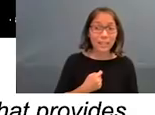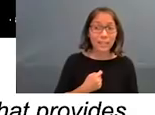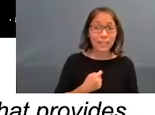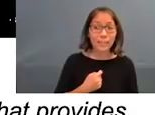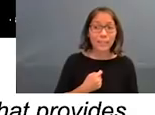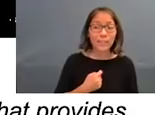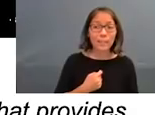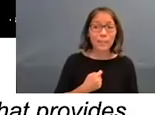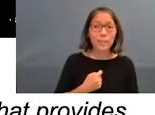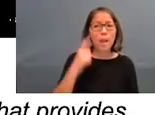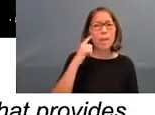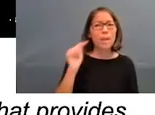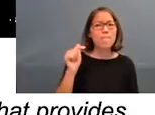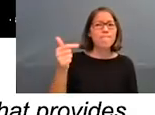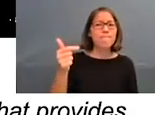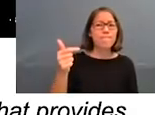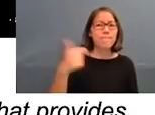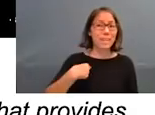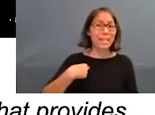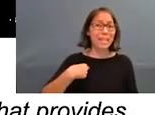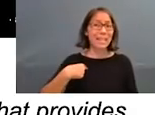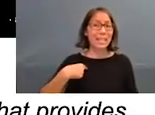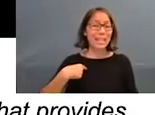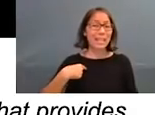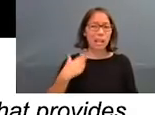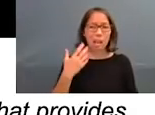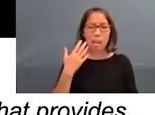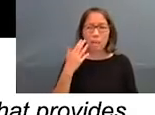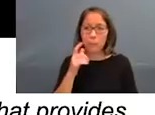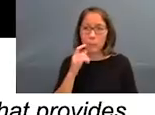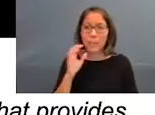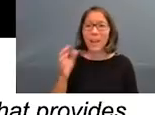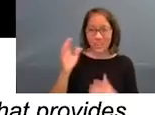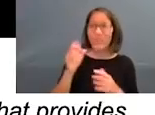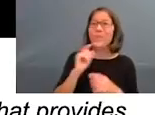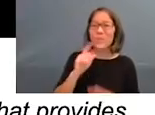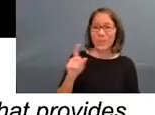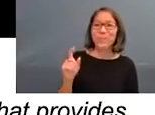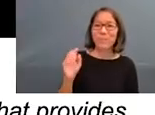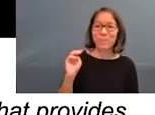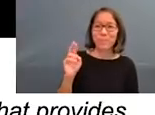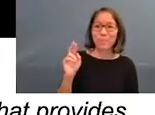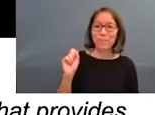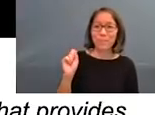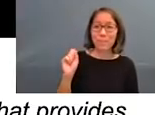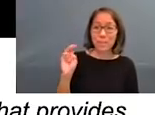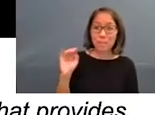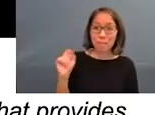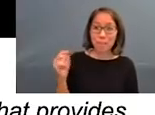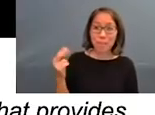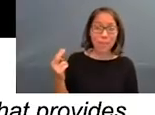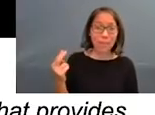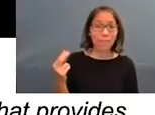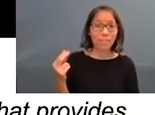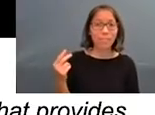I think you turned it over to me, Dr. Guerrero, but yes, Dr. Ali will definitely be there to answer some questions with us as well.